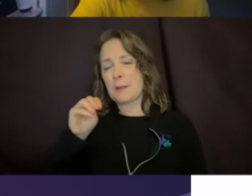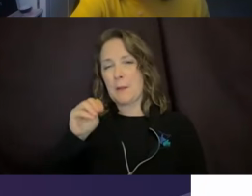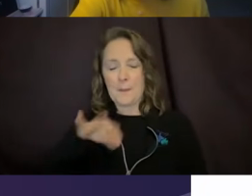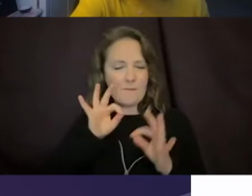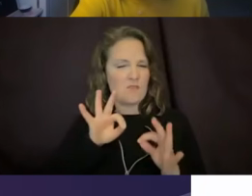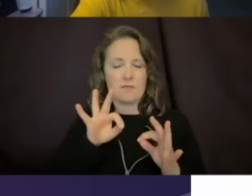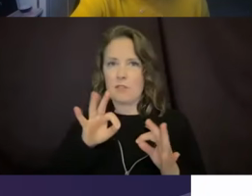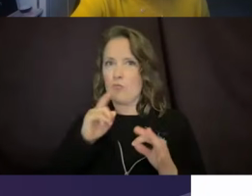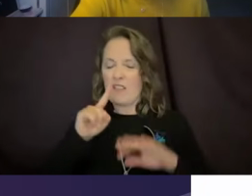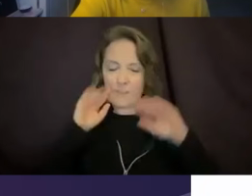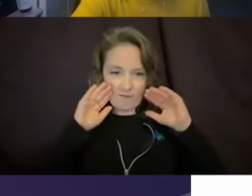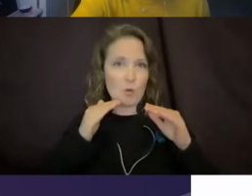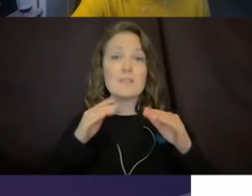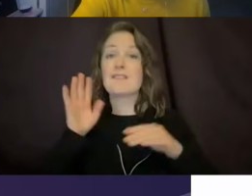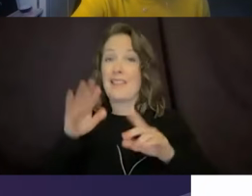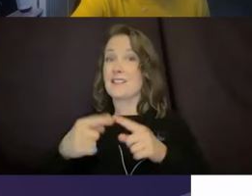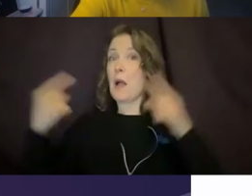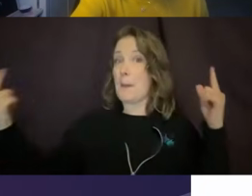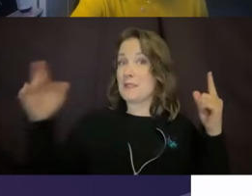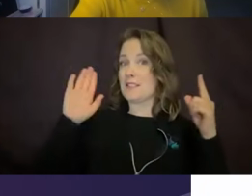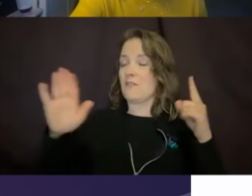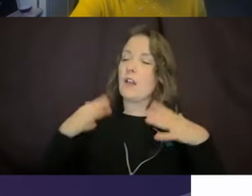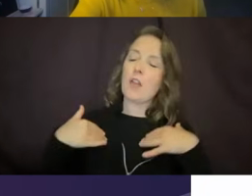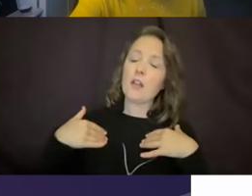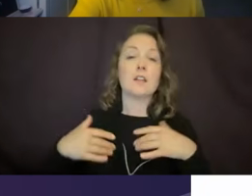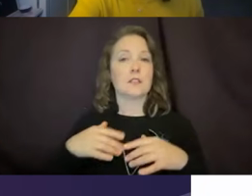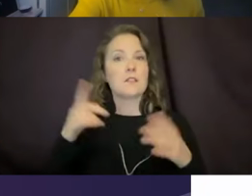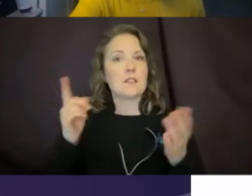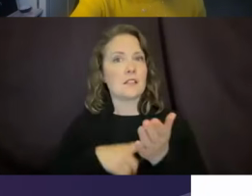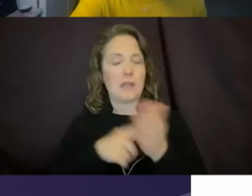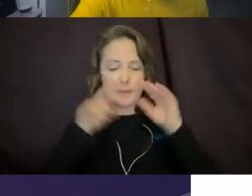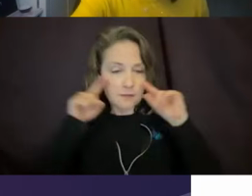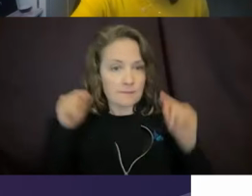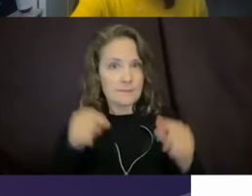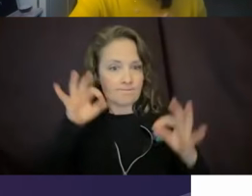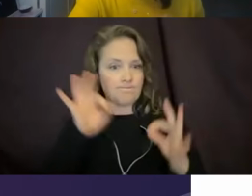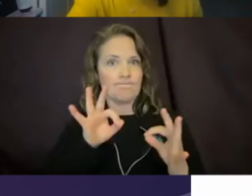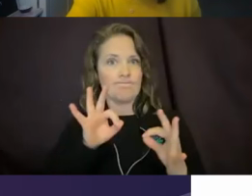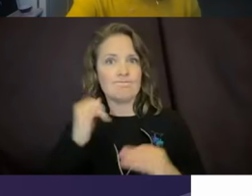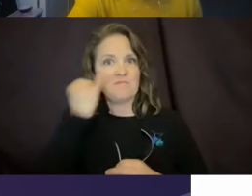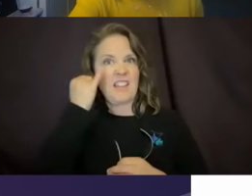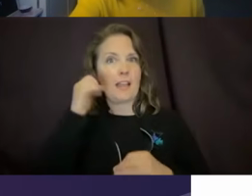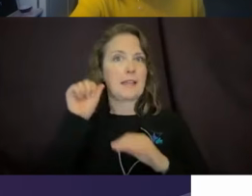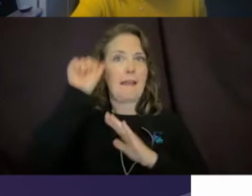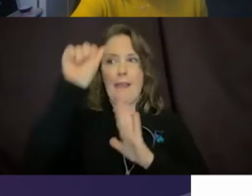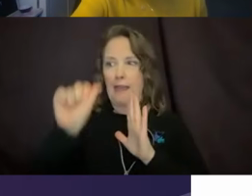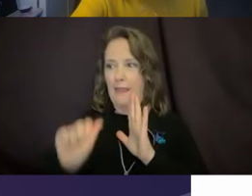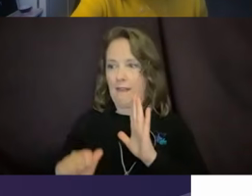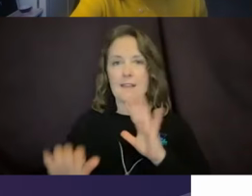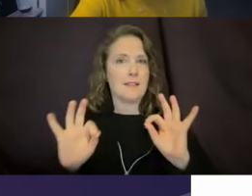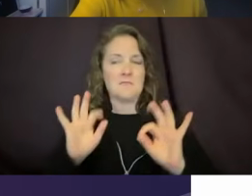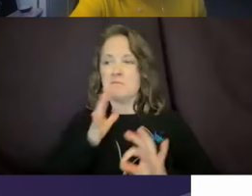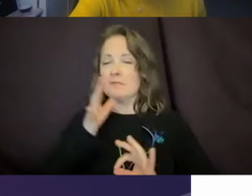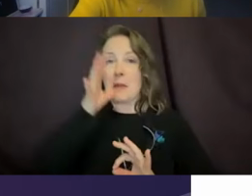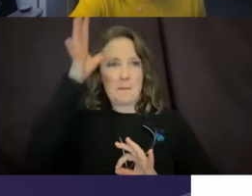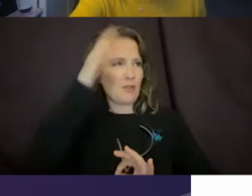really hyper-focused. And they maybe have this belief of, oh, if I can be, a straight A student, then, my parents